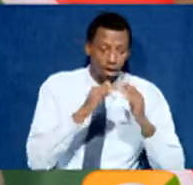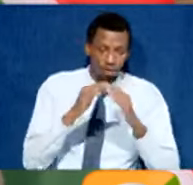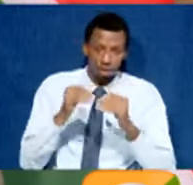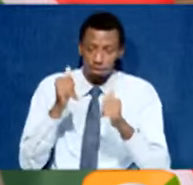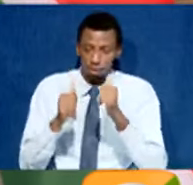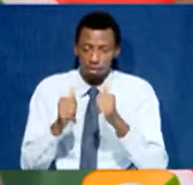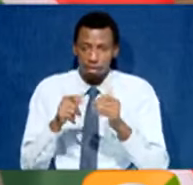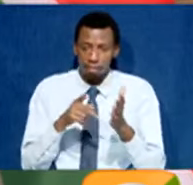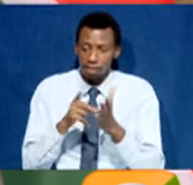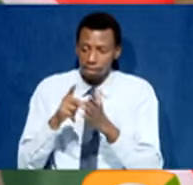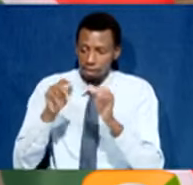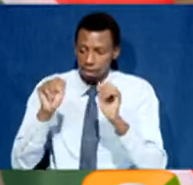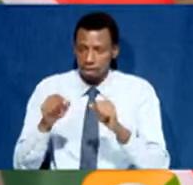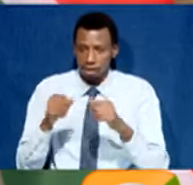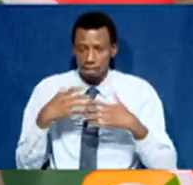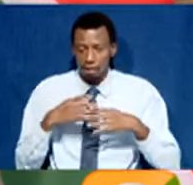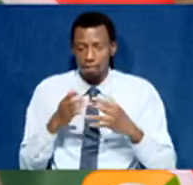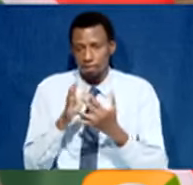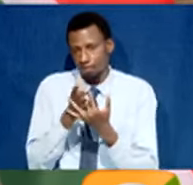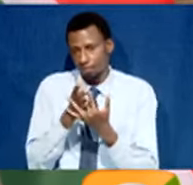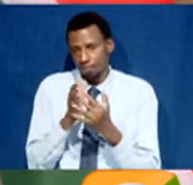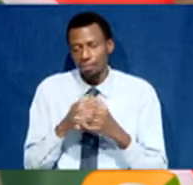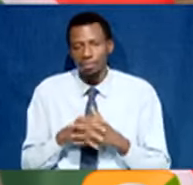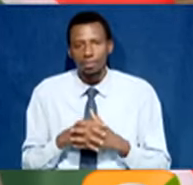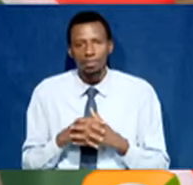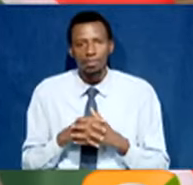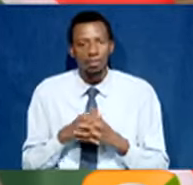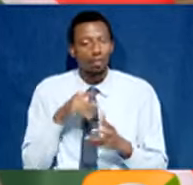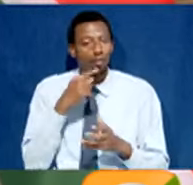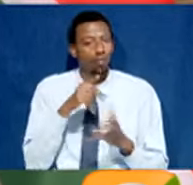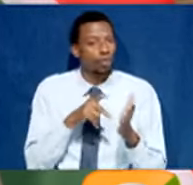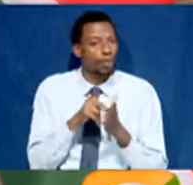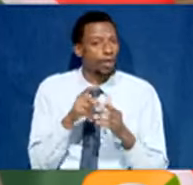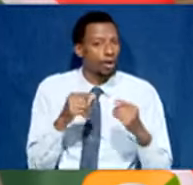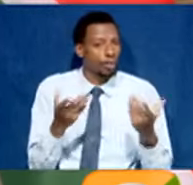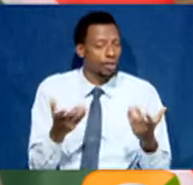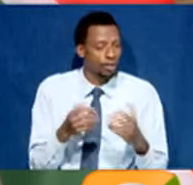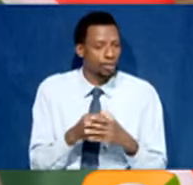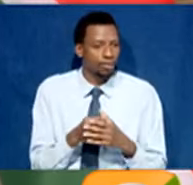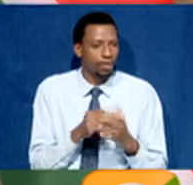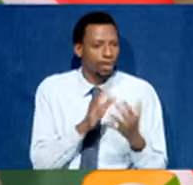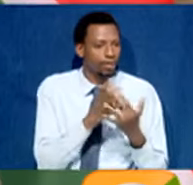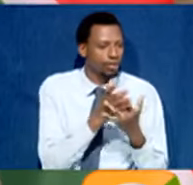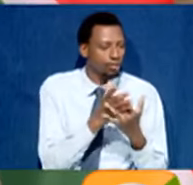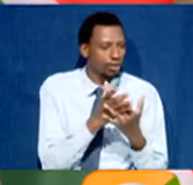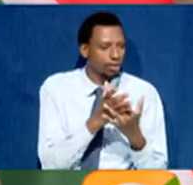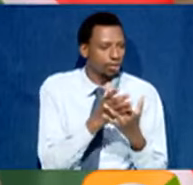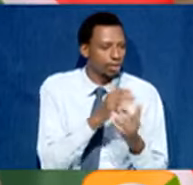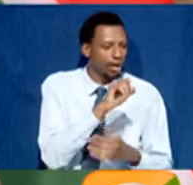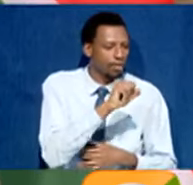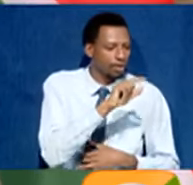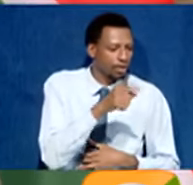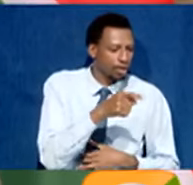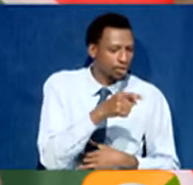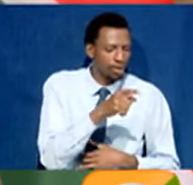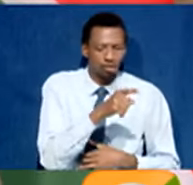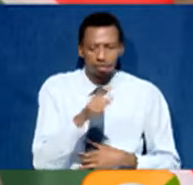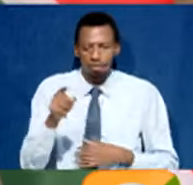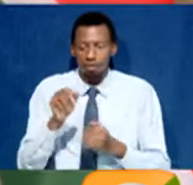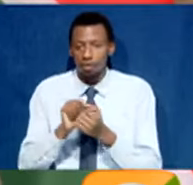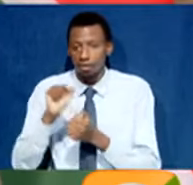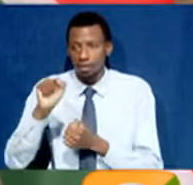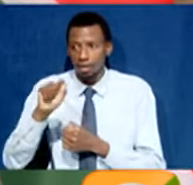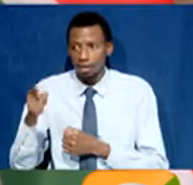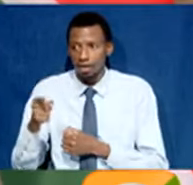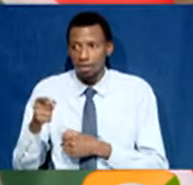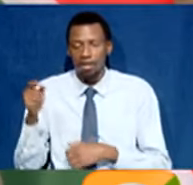people in the middle who will pay between 5,000 and 15,000